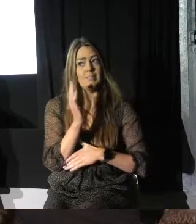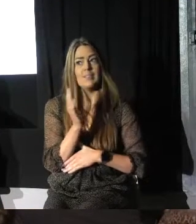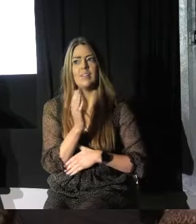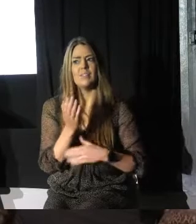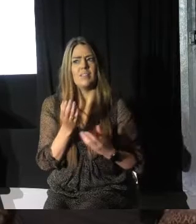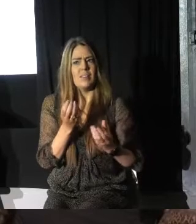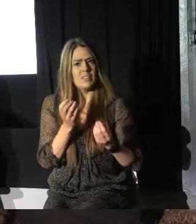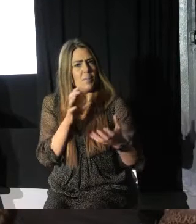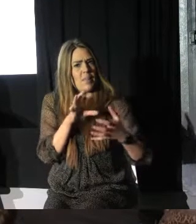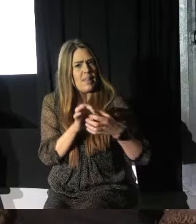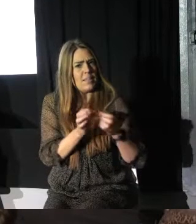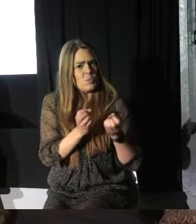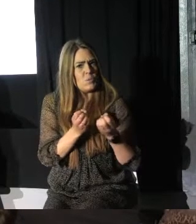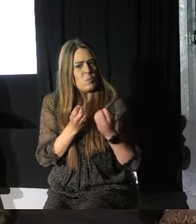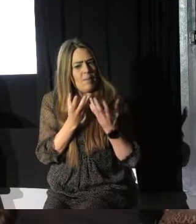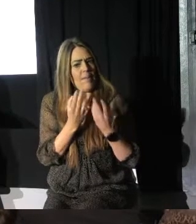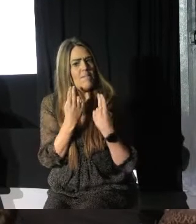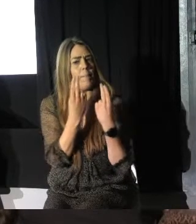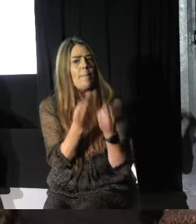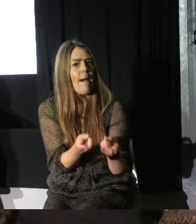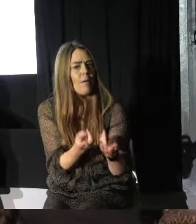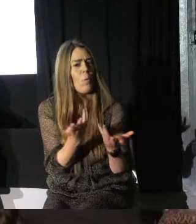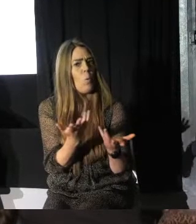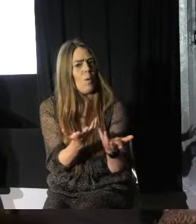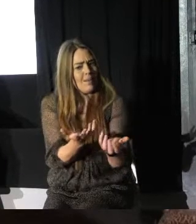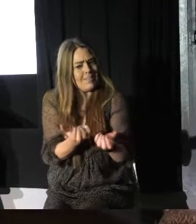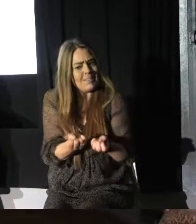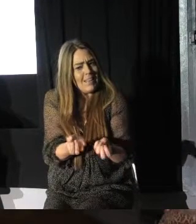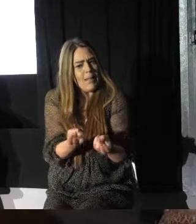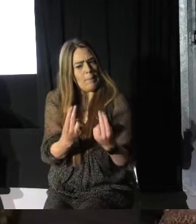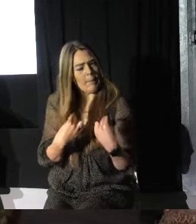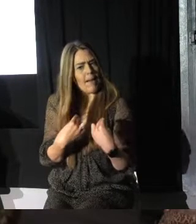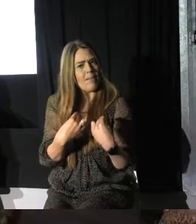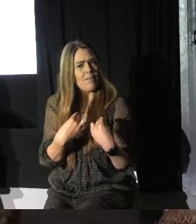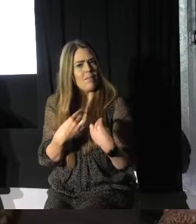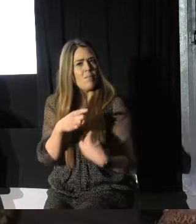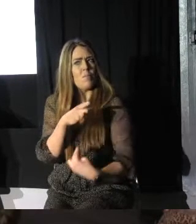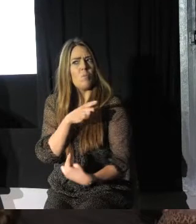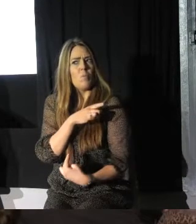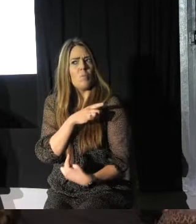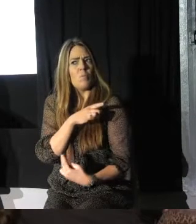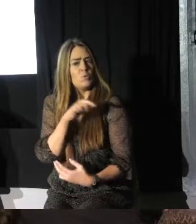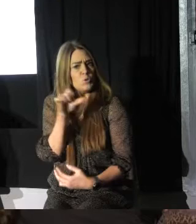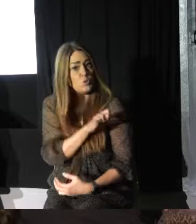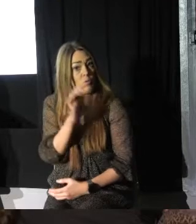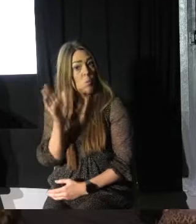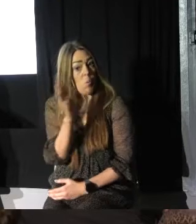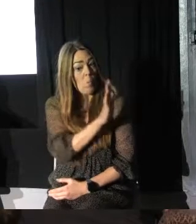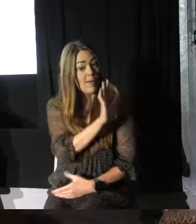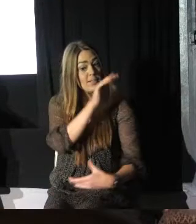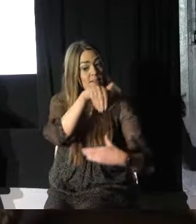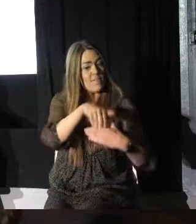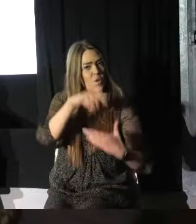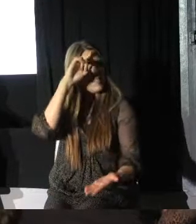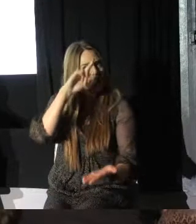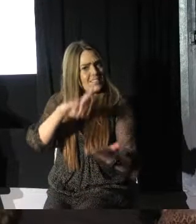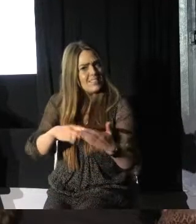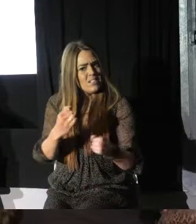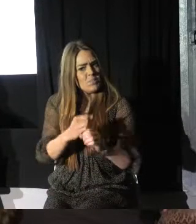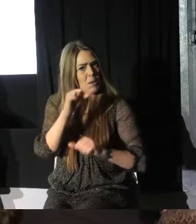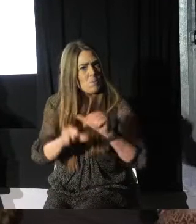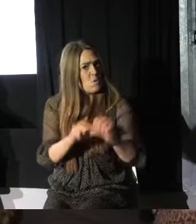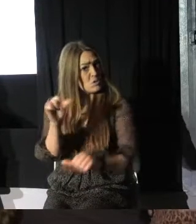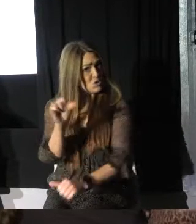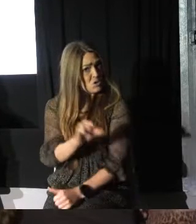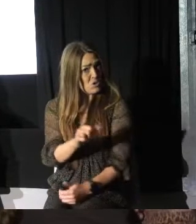something about giving back or taking back. Why is it, or should the West be involved in the decision-making process at all?